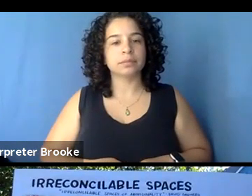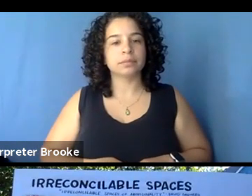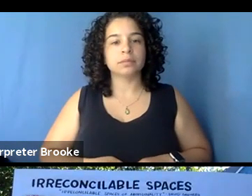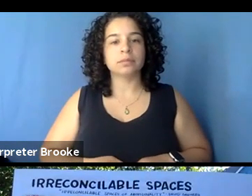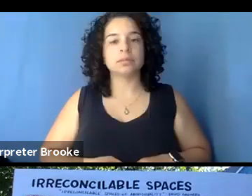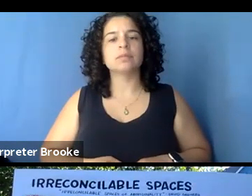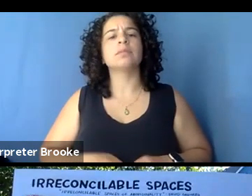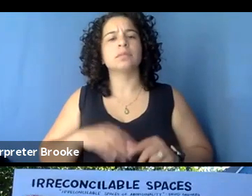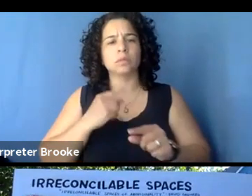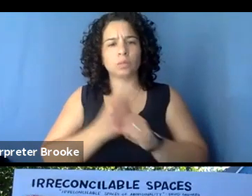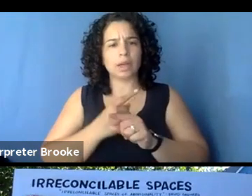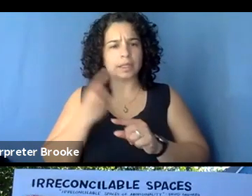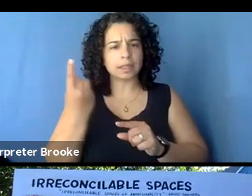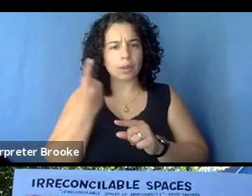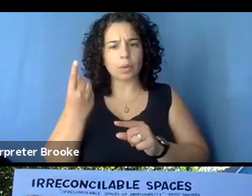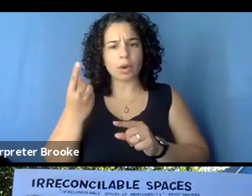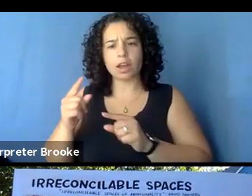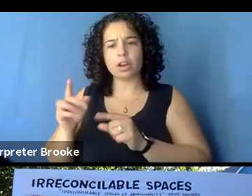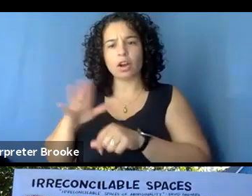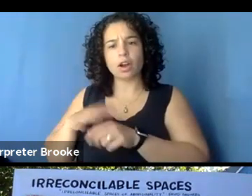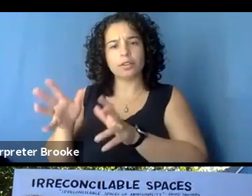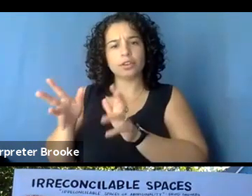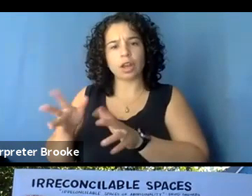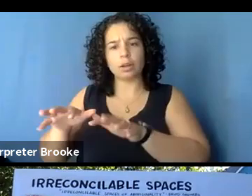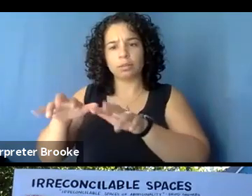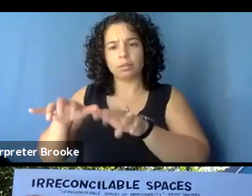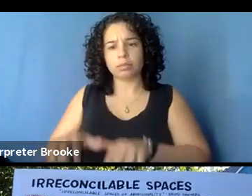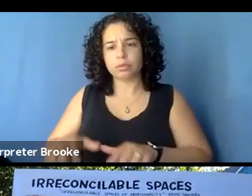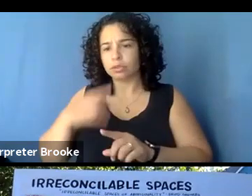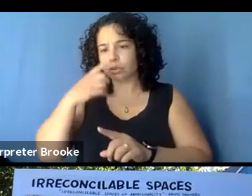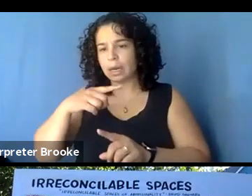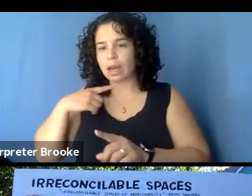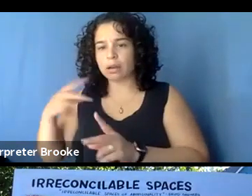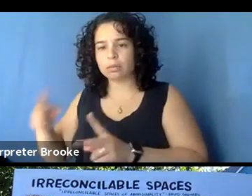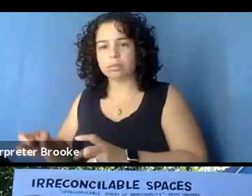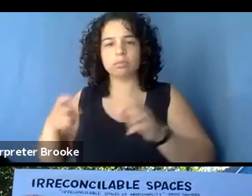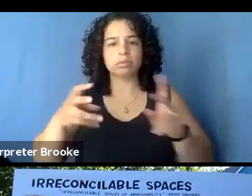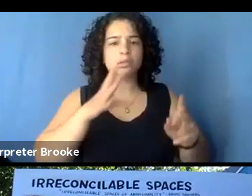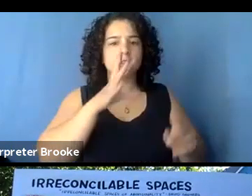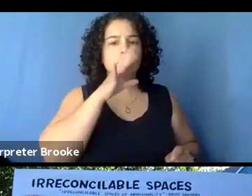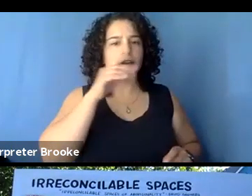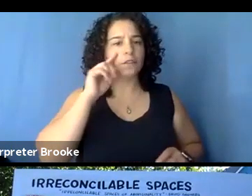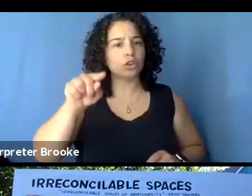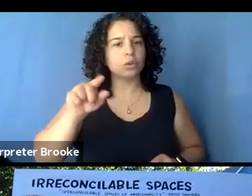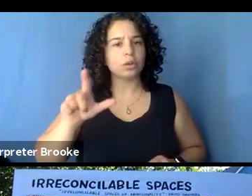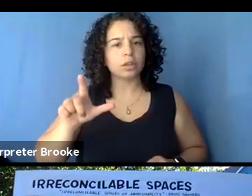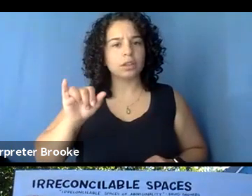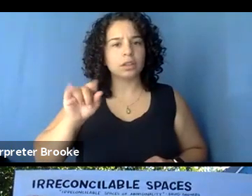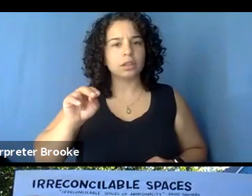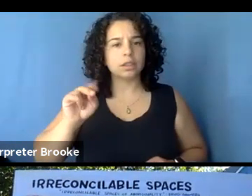Somebody wrote on a chat. Is that okay if I say this, Lindsay? Your question?